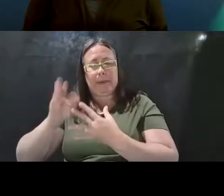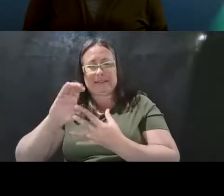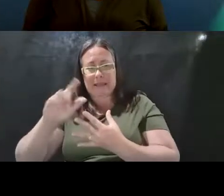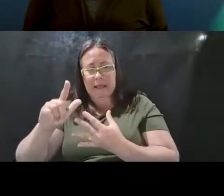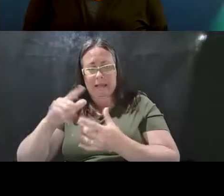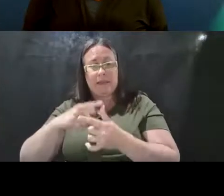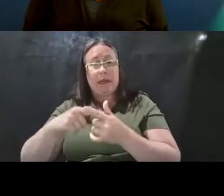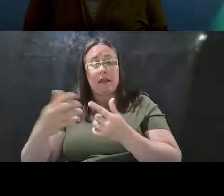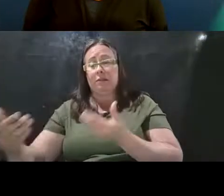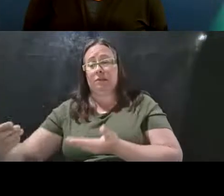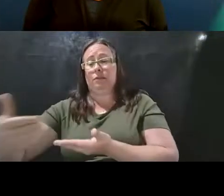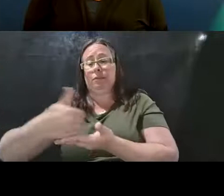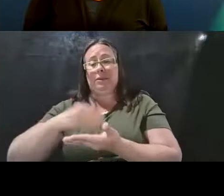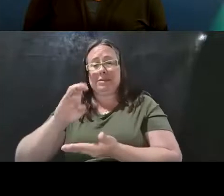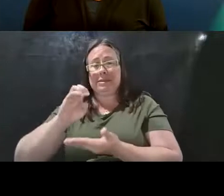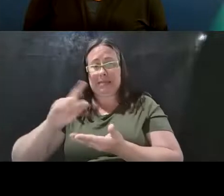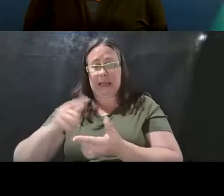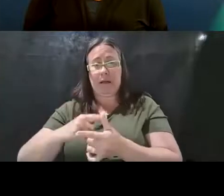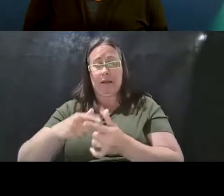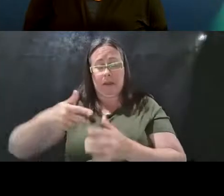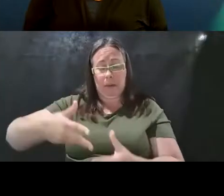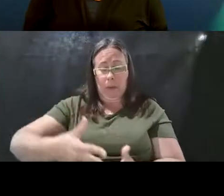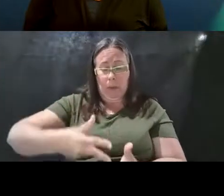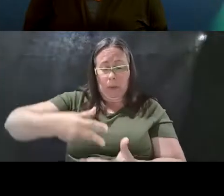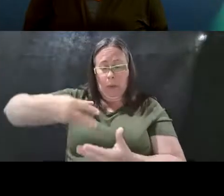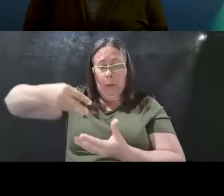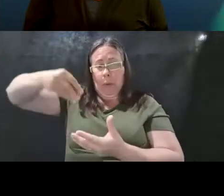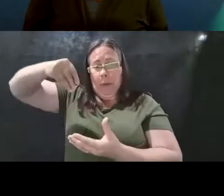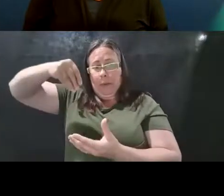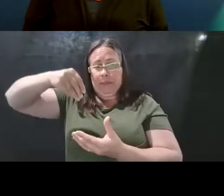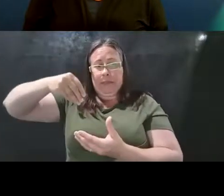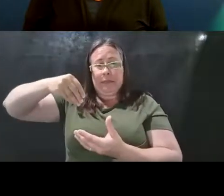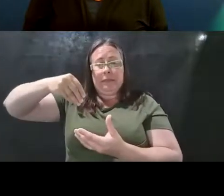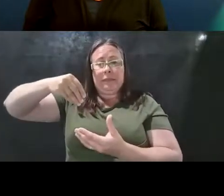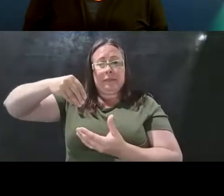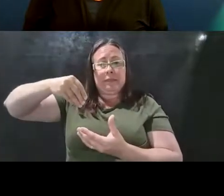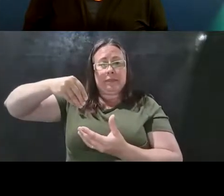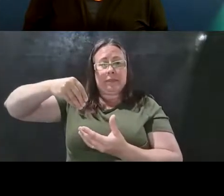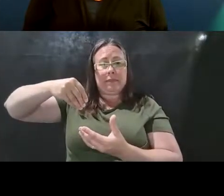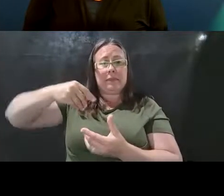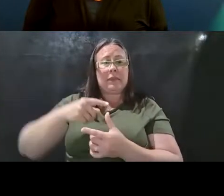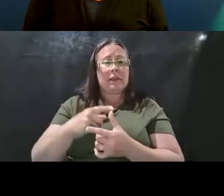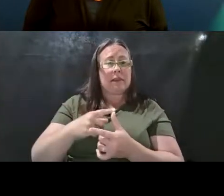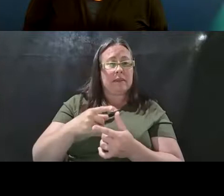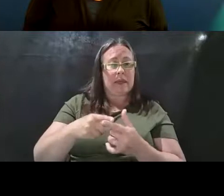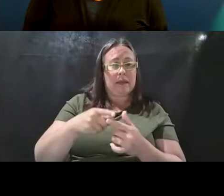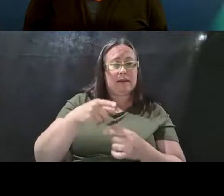pull the cells up in a 10 ml syringe shown here. And Avita has a